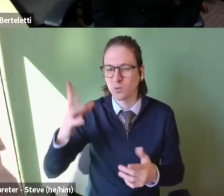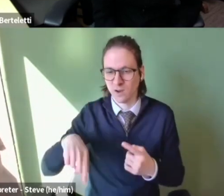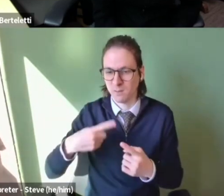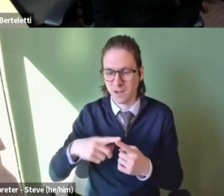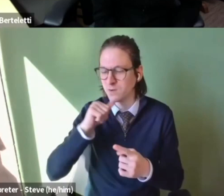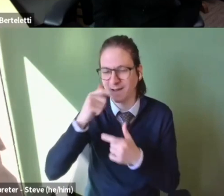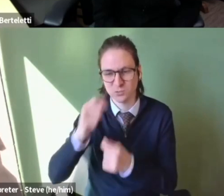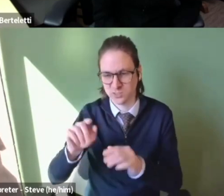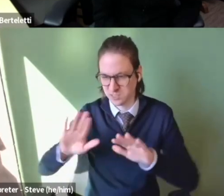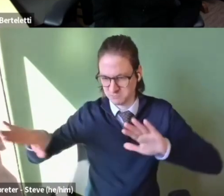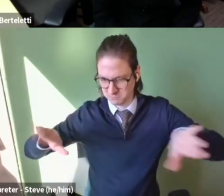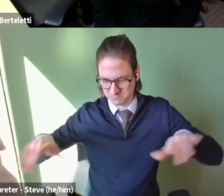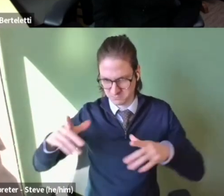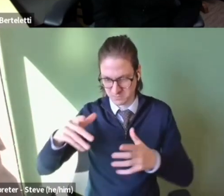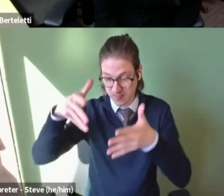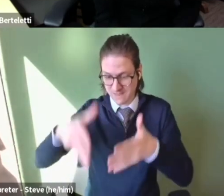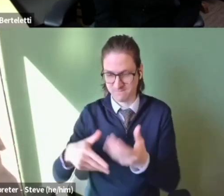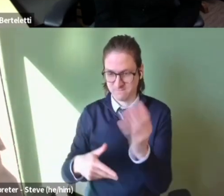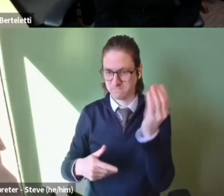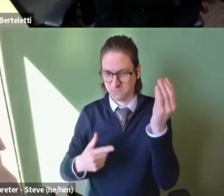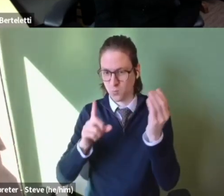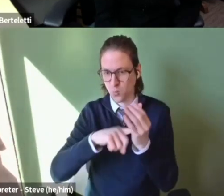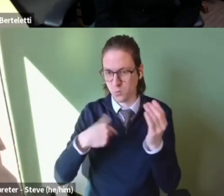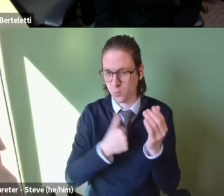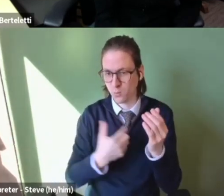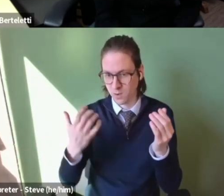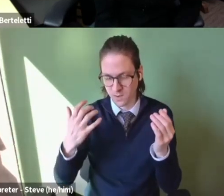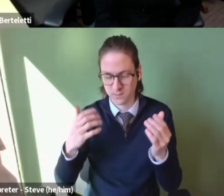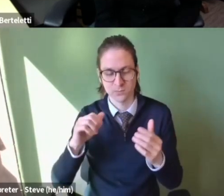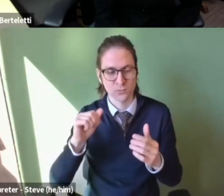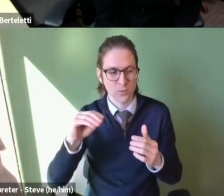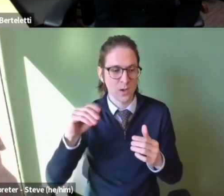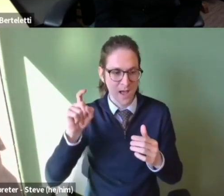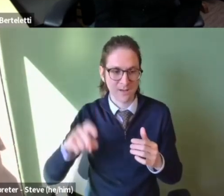sort of thoughtful trial and error, lots of